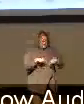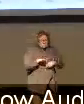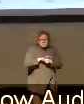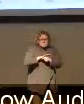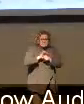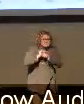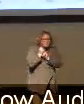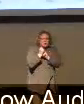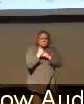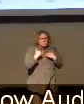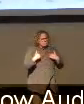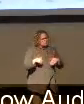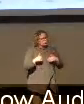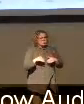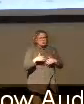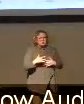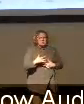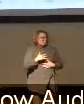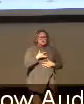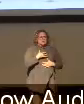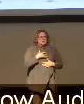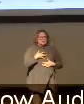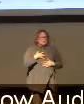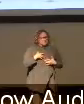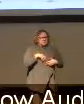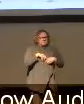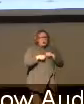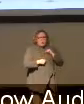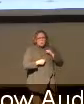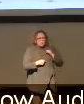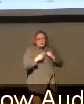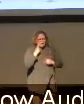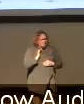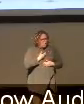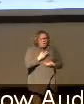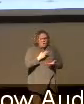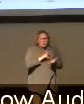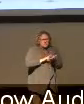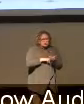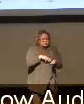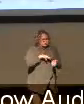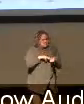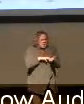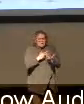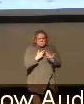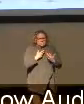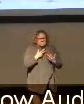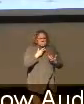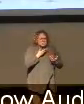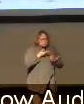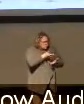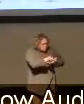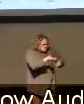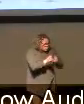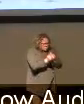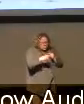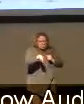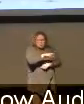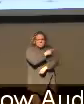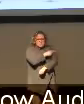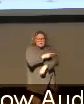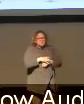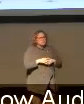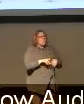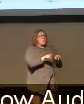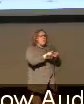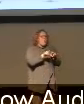and oftentimes heartbreaking to our frontline staff who have moral distress as they care for these patients, it